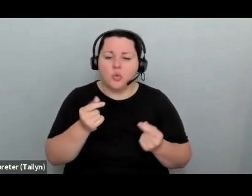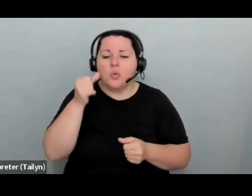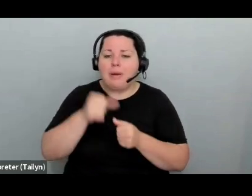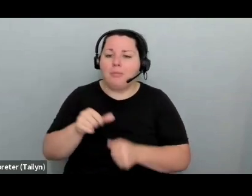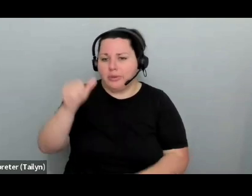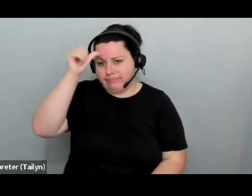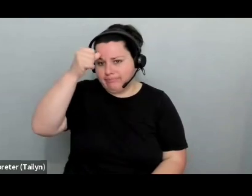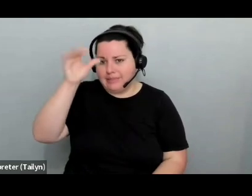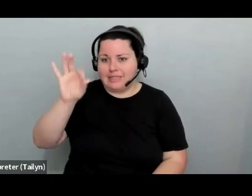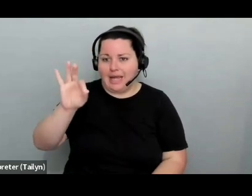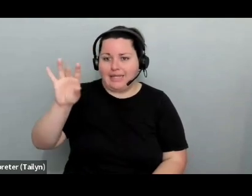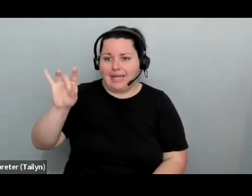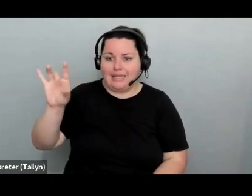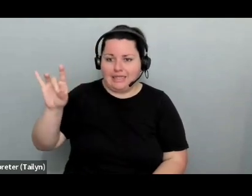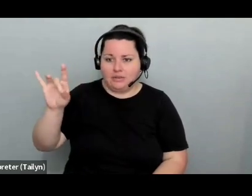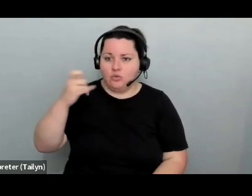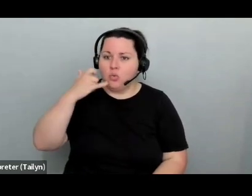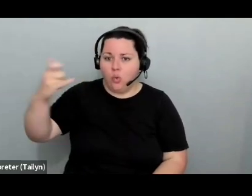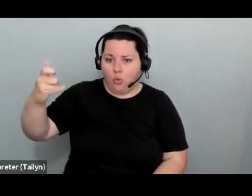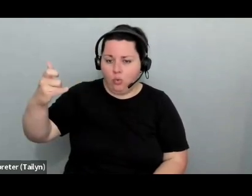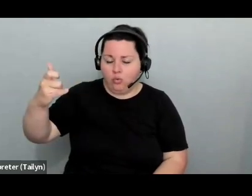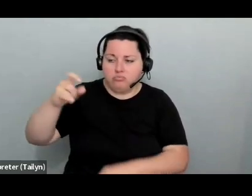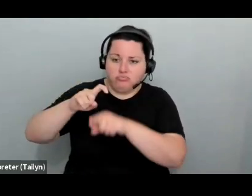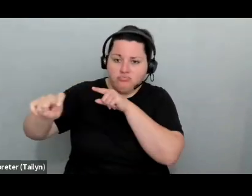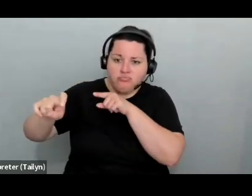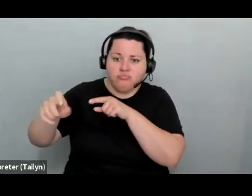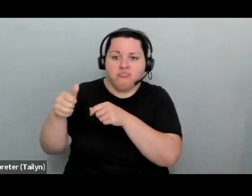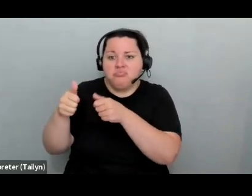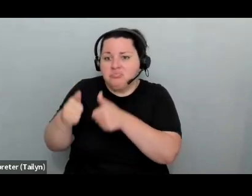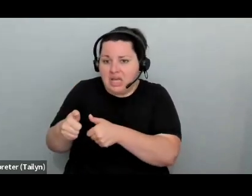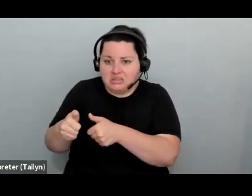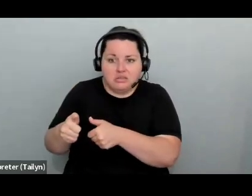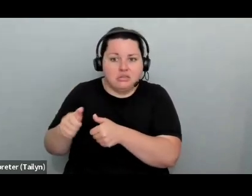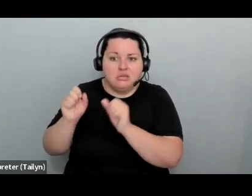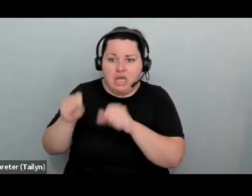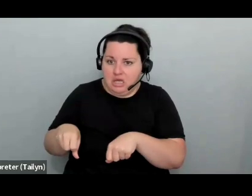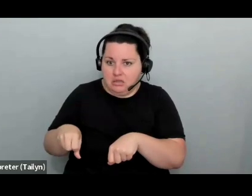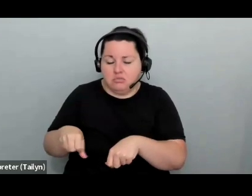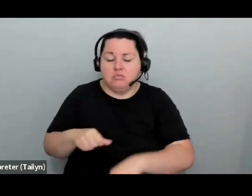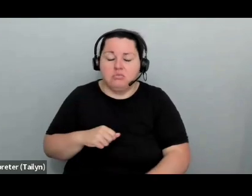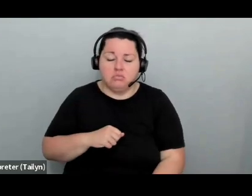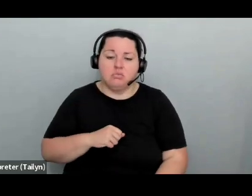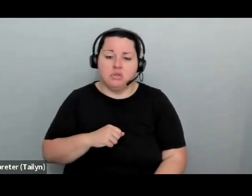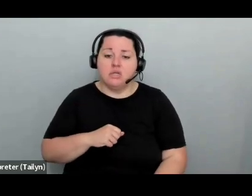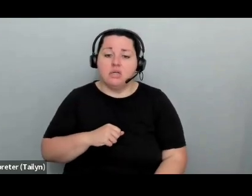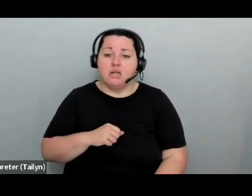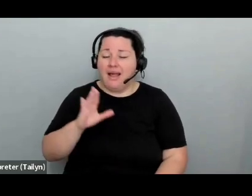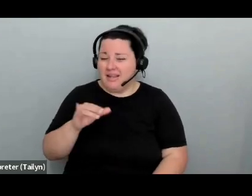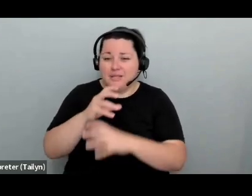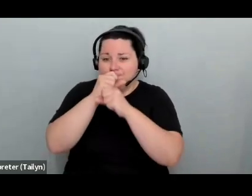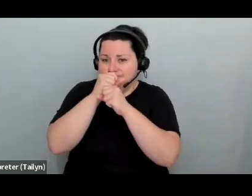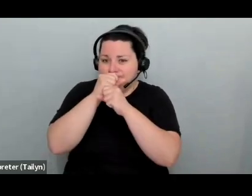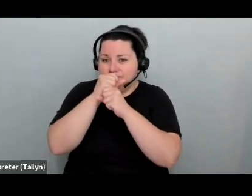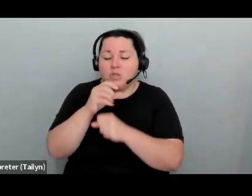is confidential. You can text or you can call. And that is a